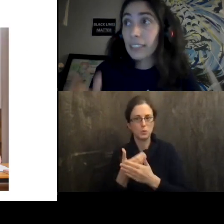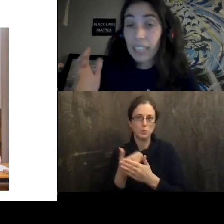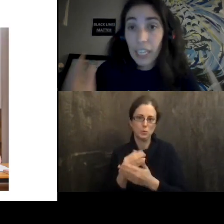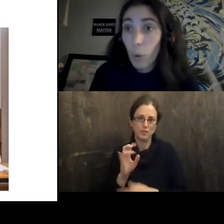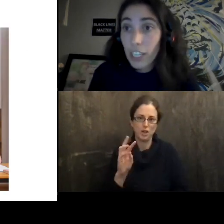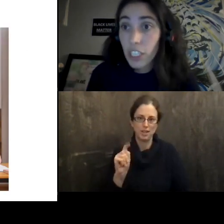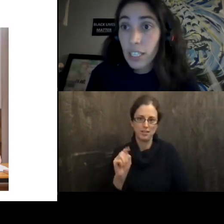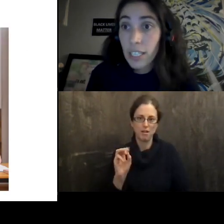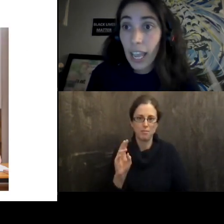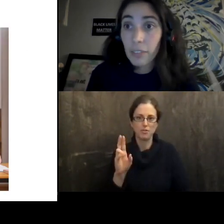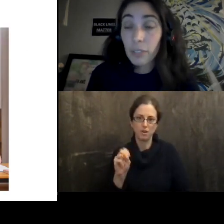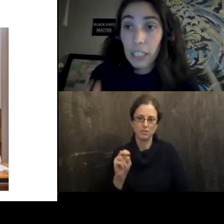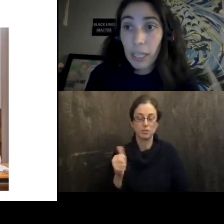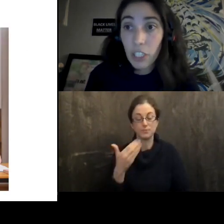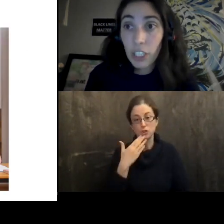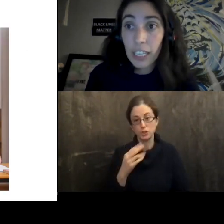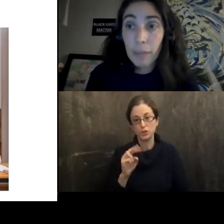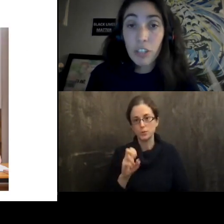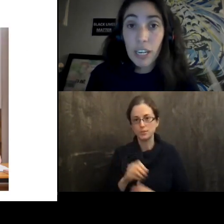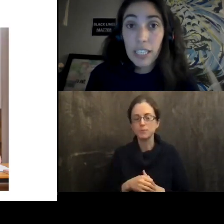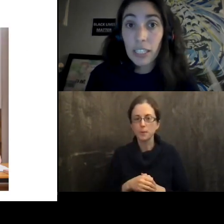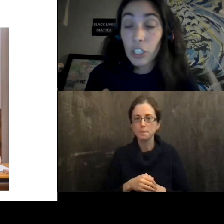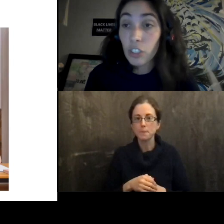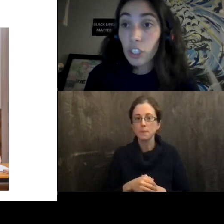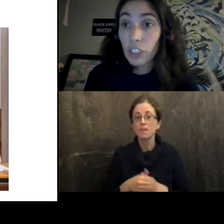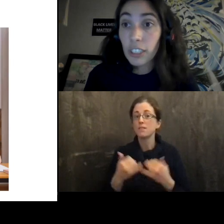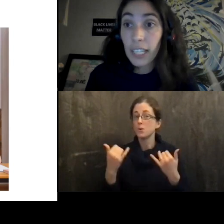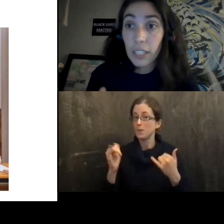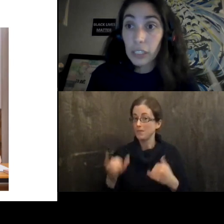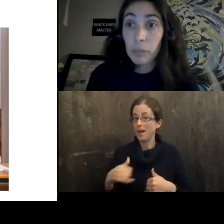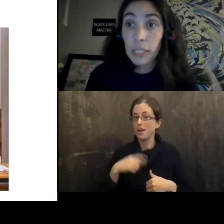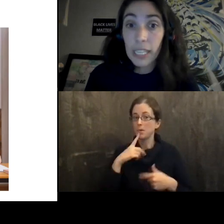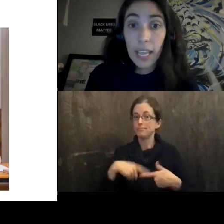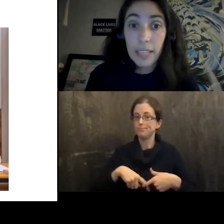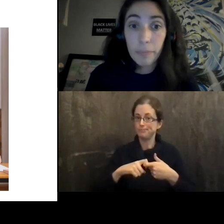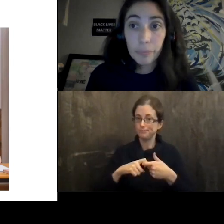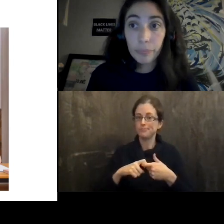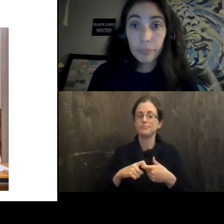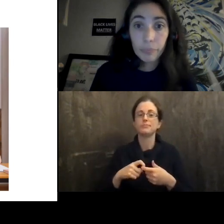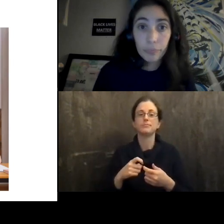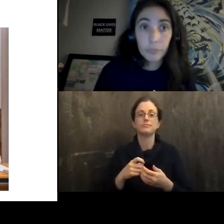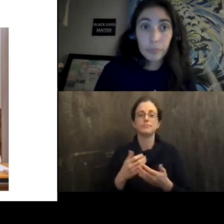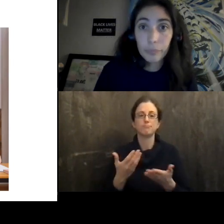and take questions and really make sure that I'm addressing the concerns that this community has.